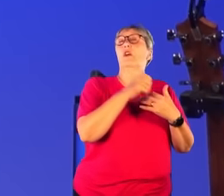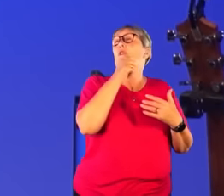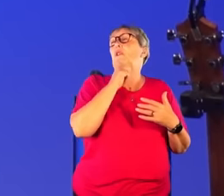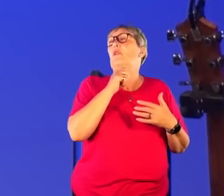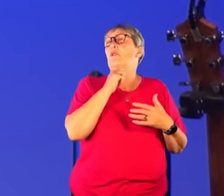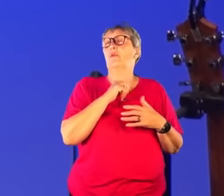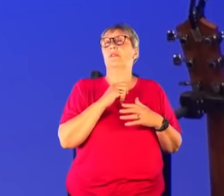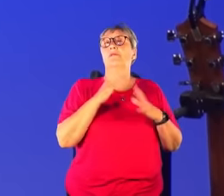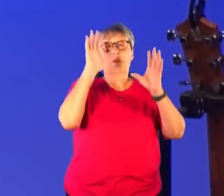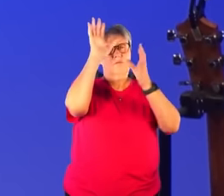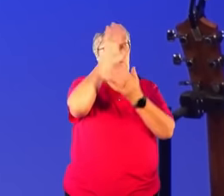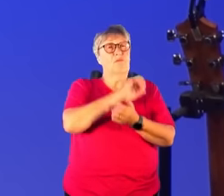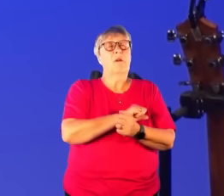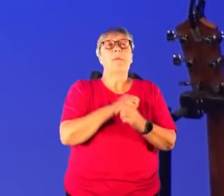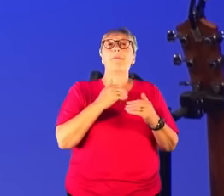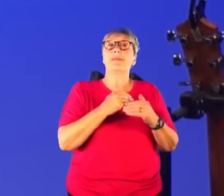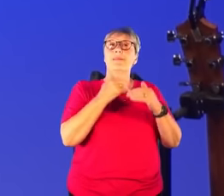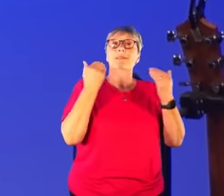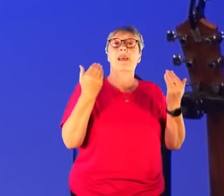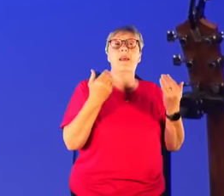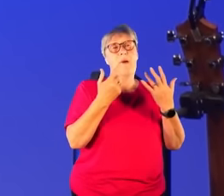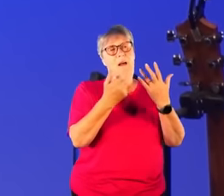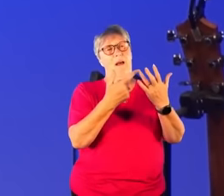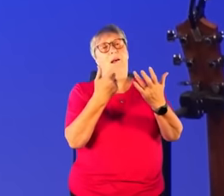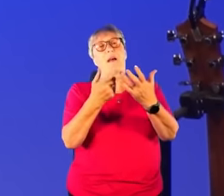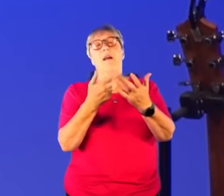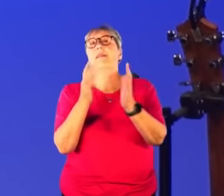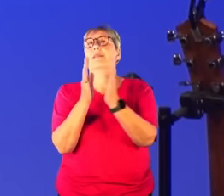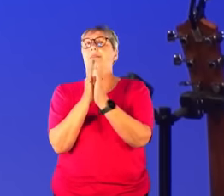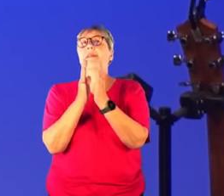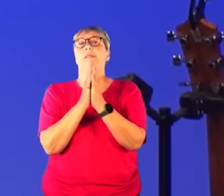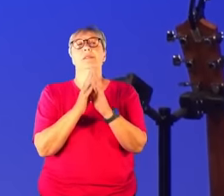certainly beyond just the Remembrance Day.